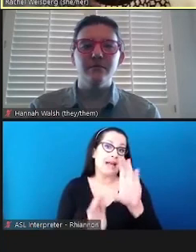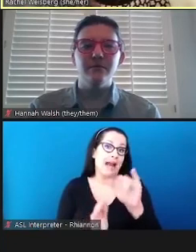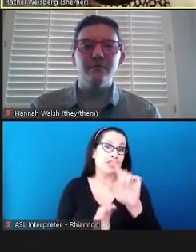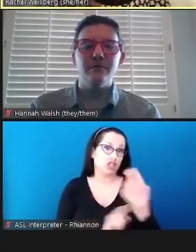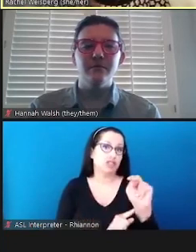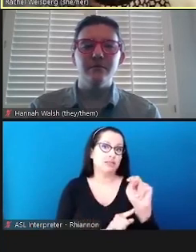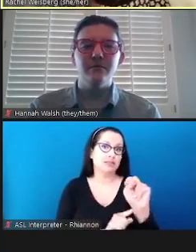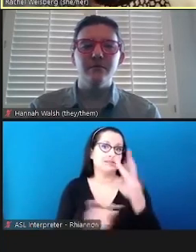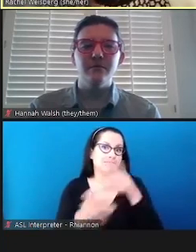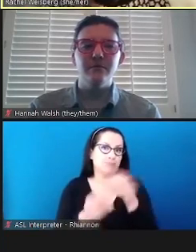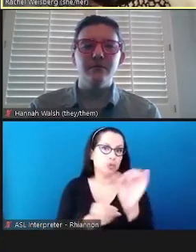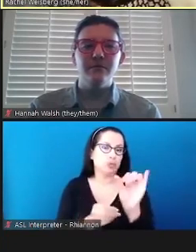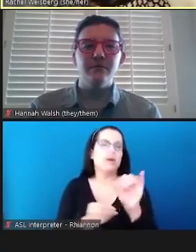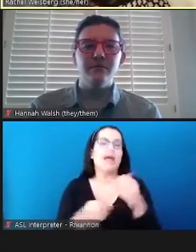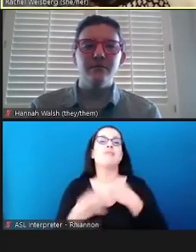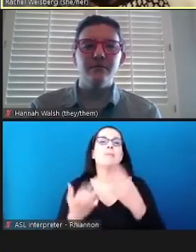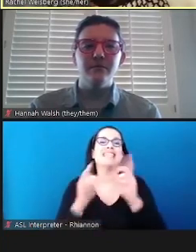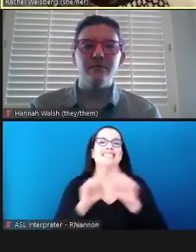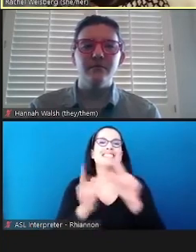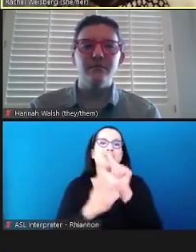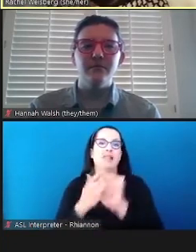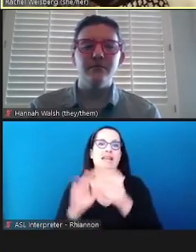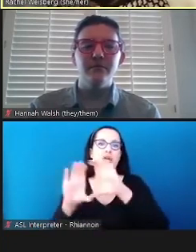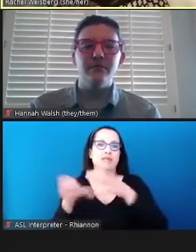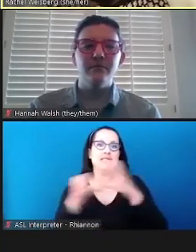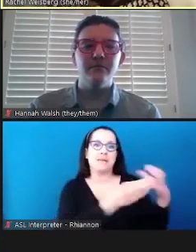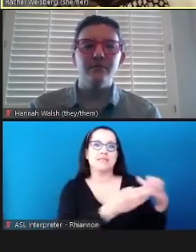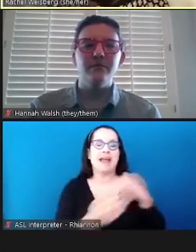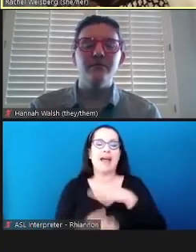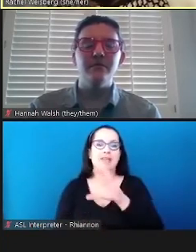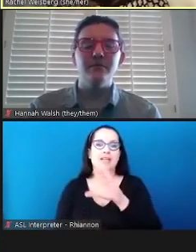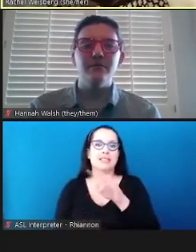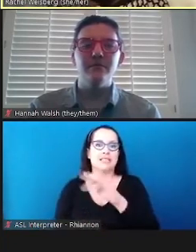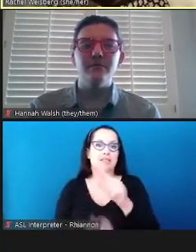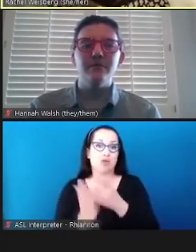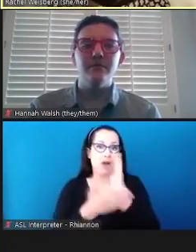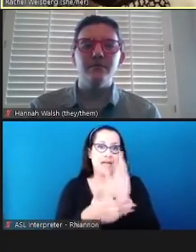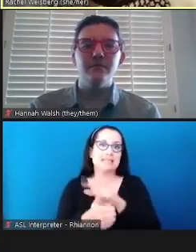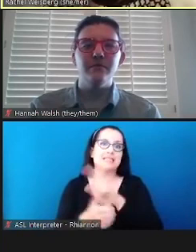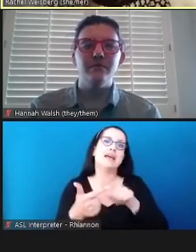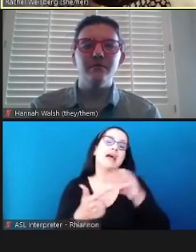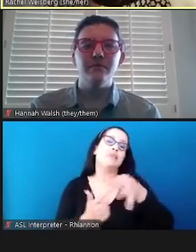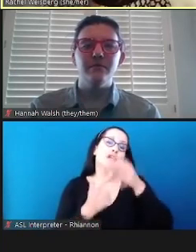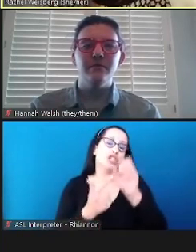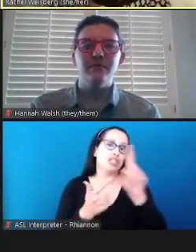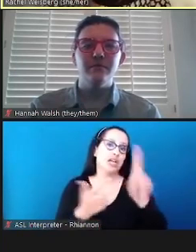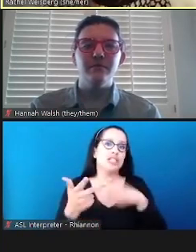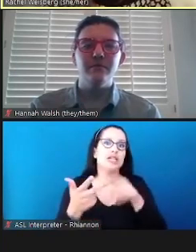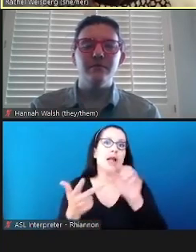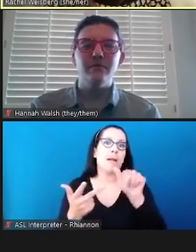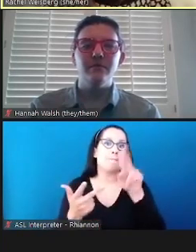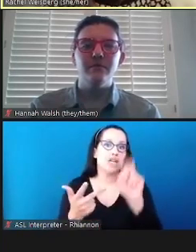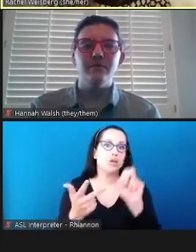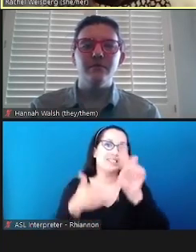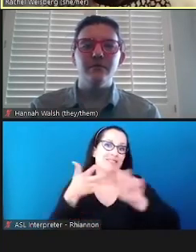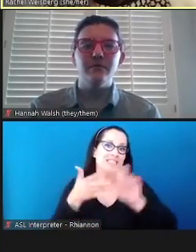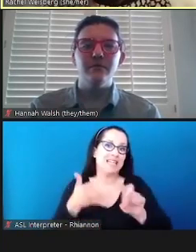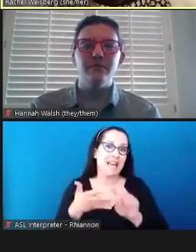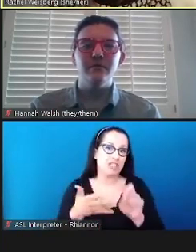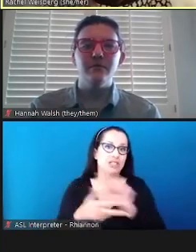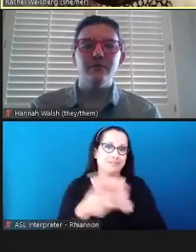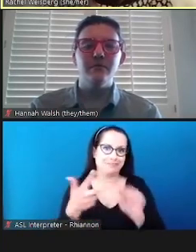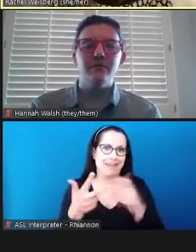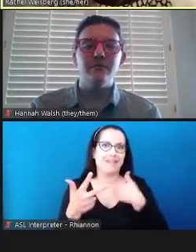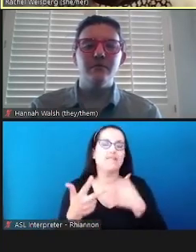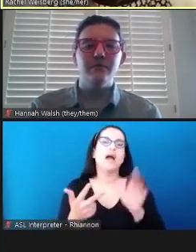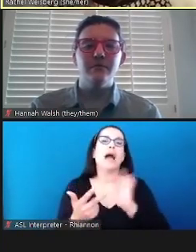We have a number of different legal teams. We have a civil rights legal team, a special education team, and an abuse investigation unit. Our contact information